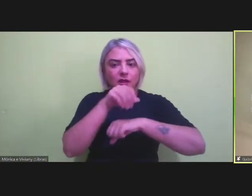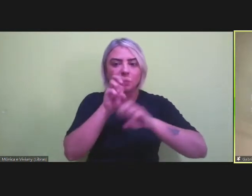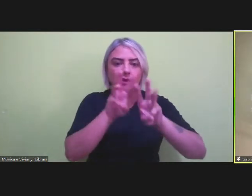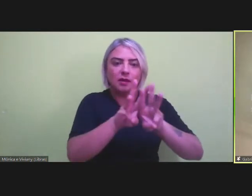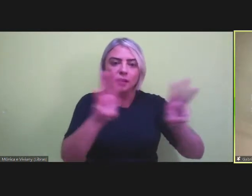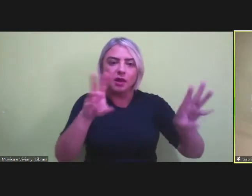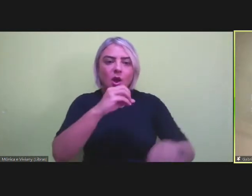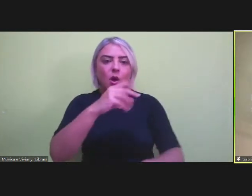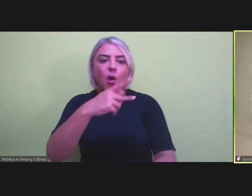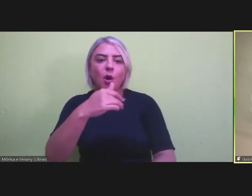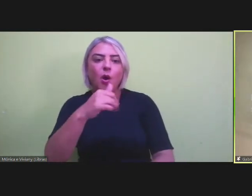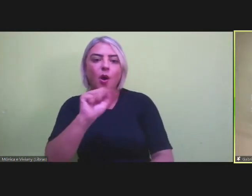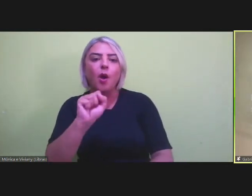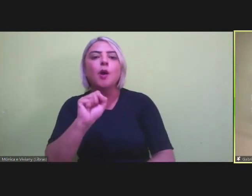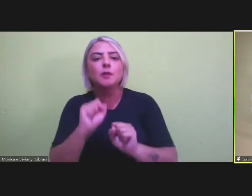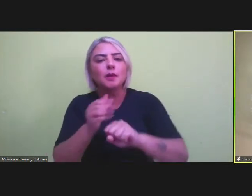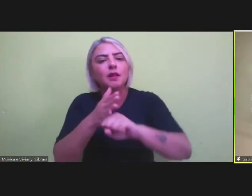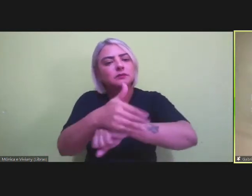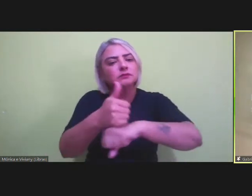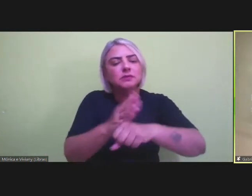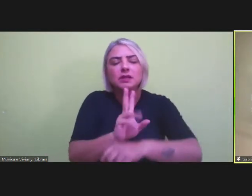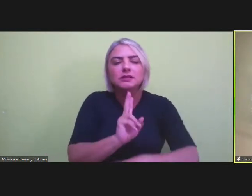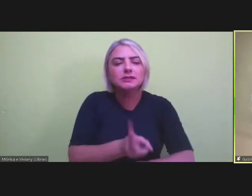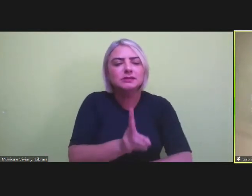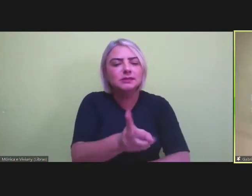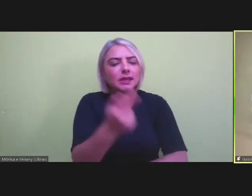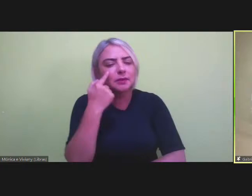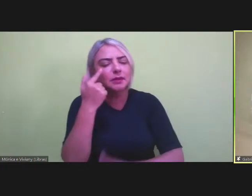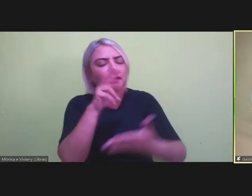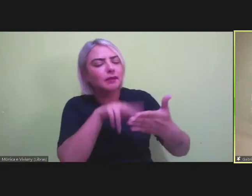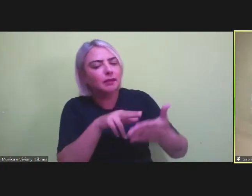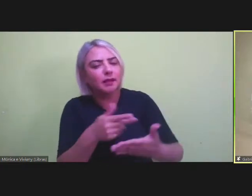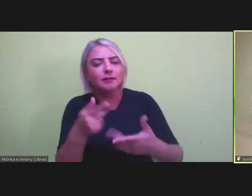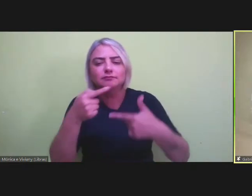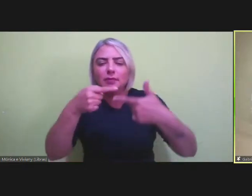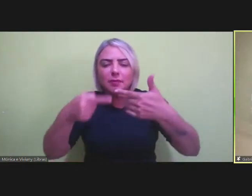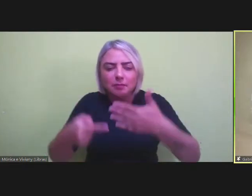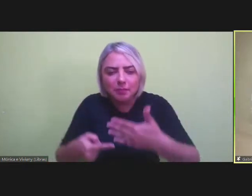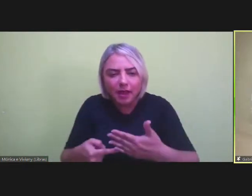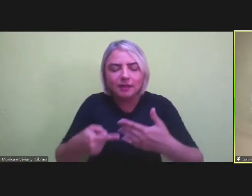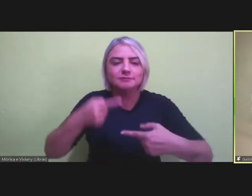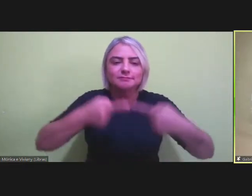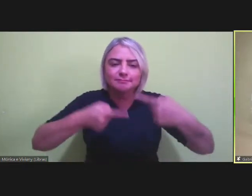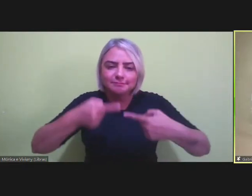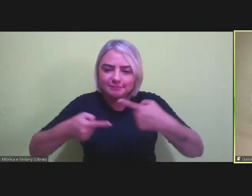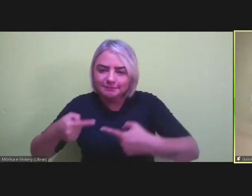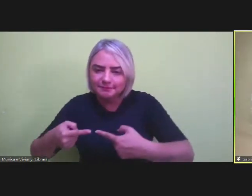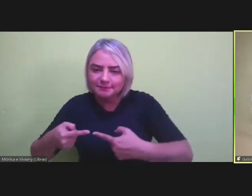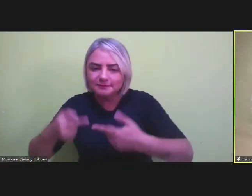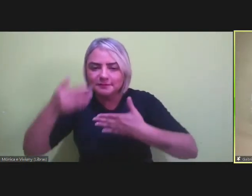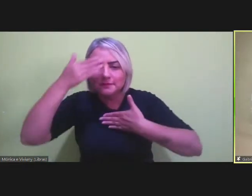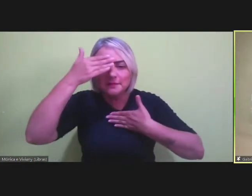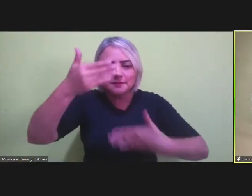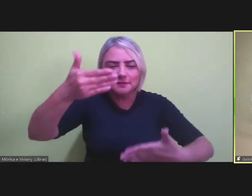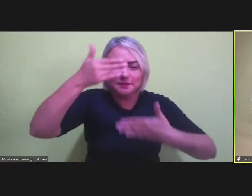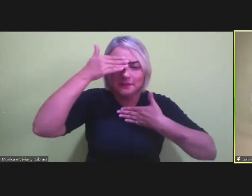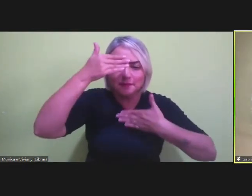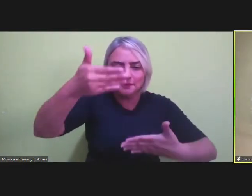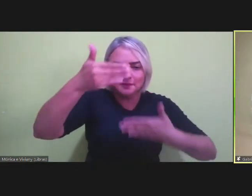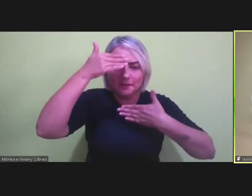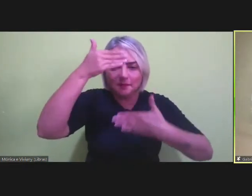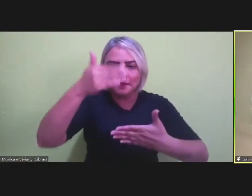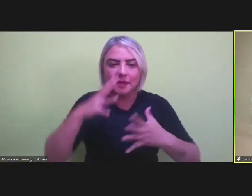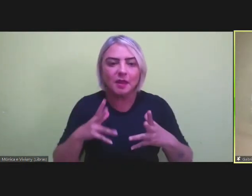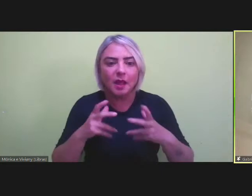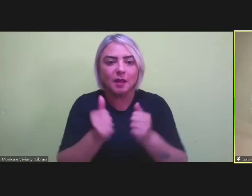be available in the website of PAHO and OPAS. Always when you want to return to the issues that were arose